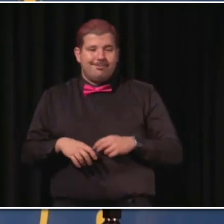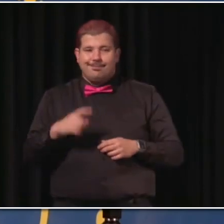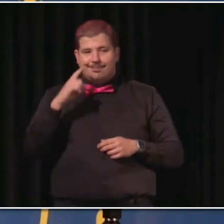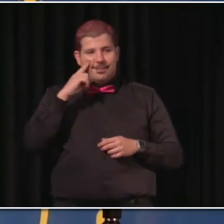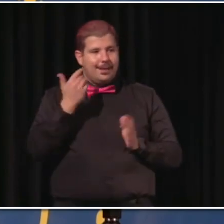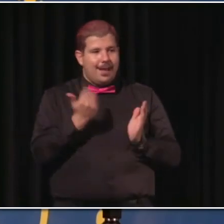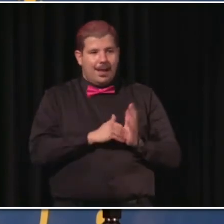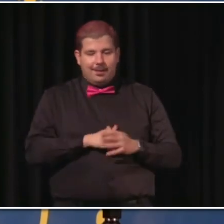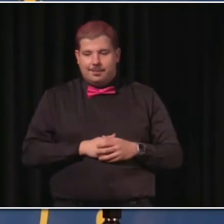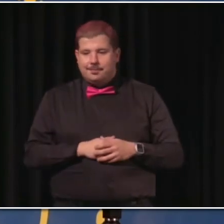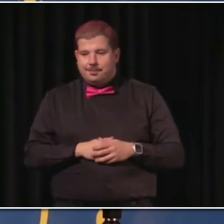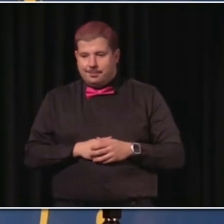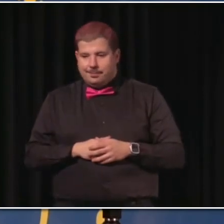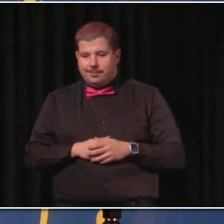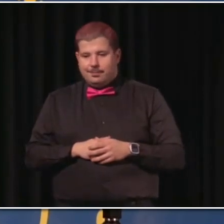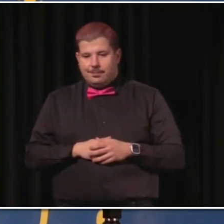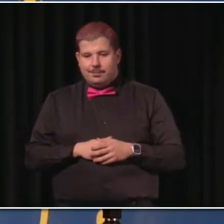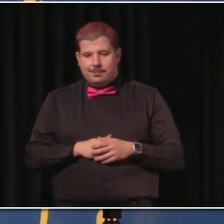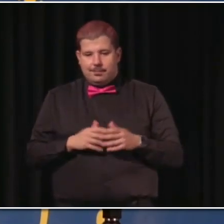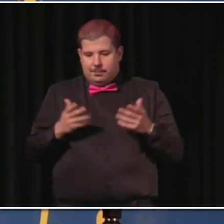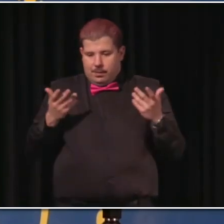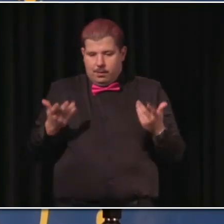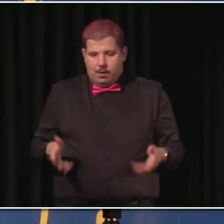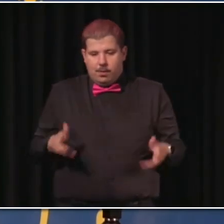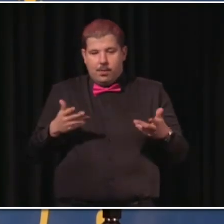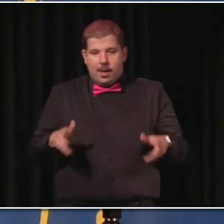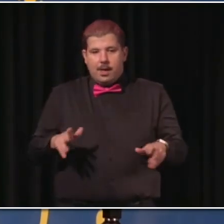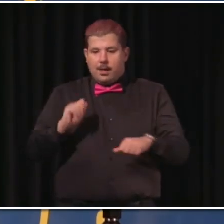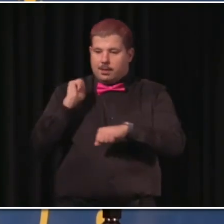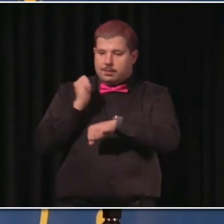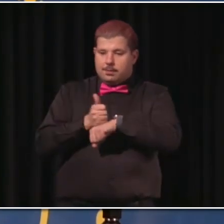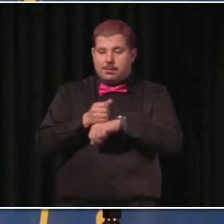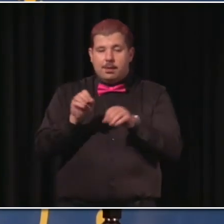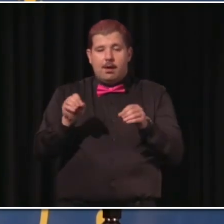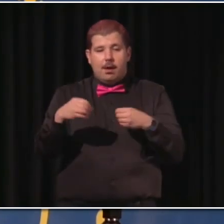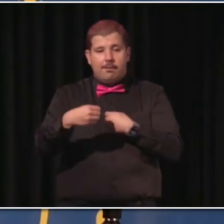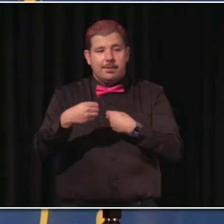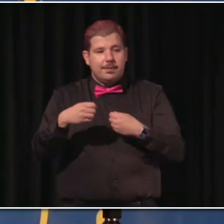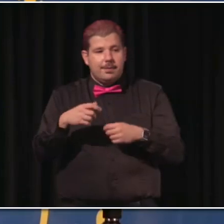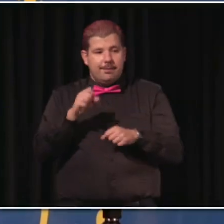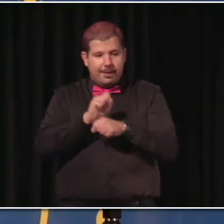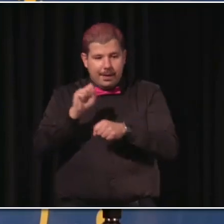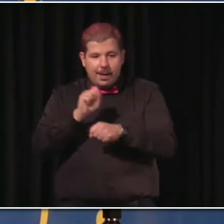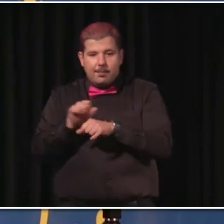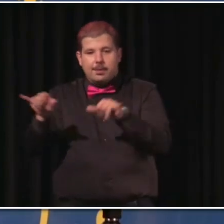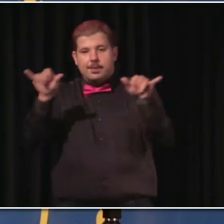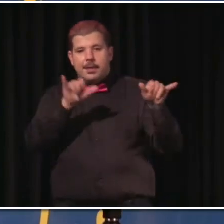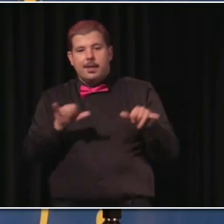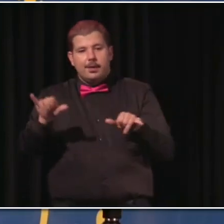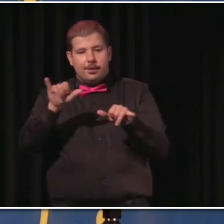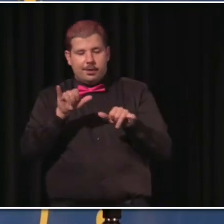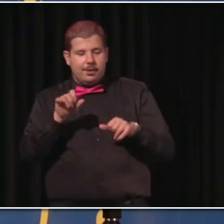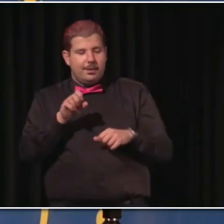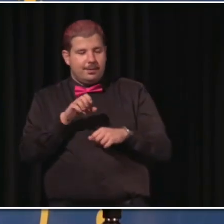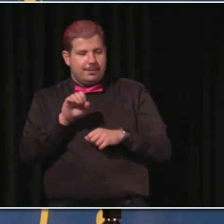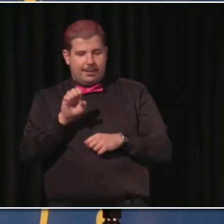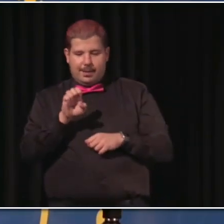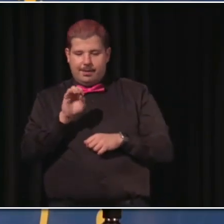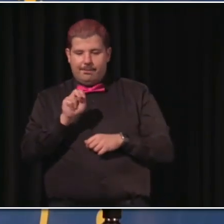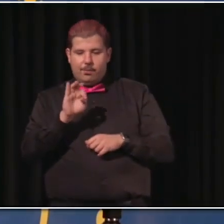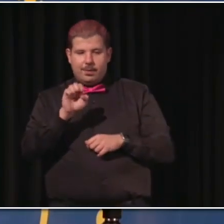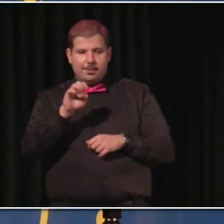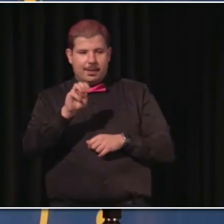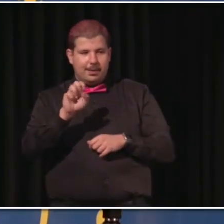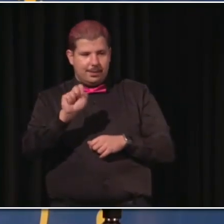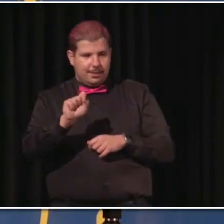again. We've already created the Office of Labor Standards and Enforcement to protect workers, and